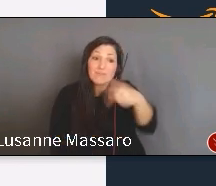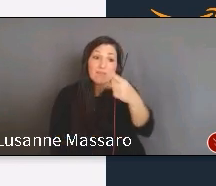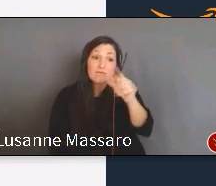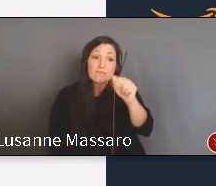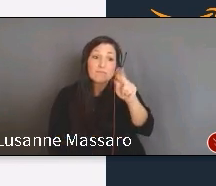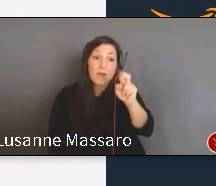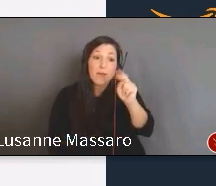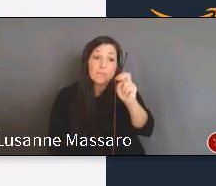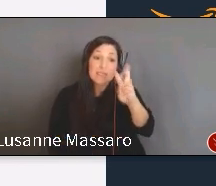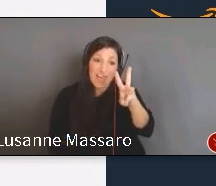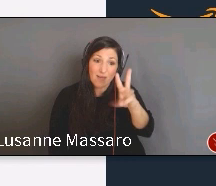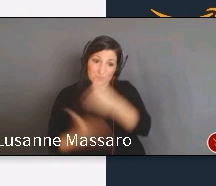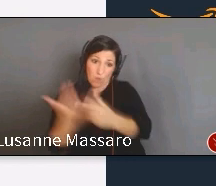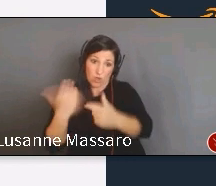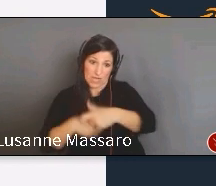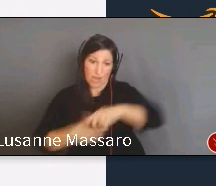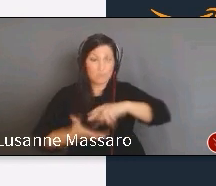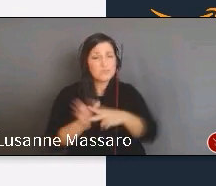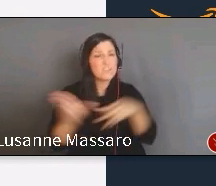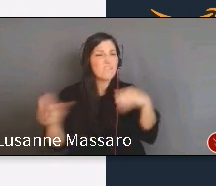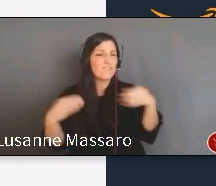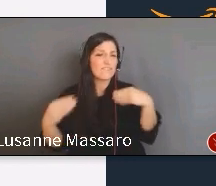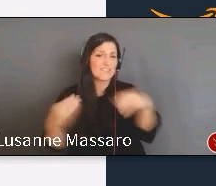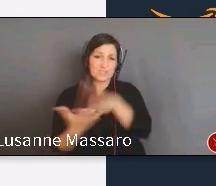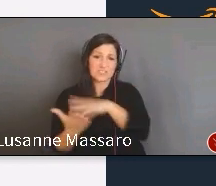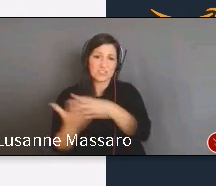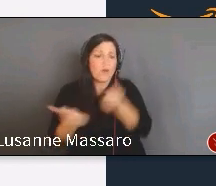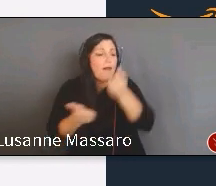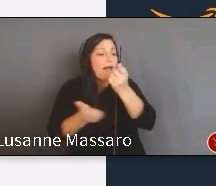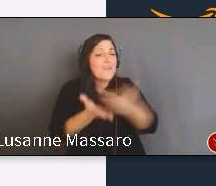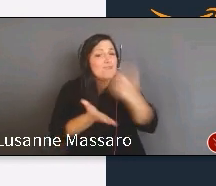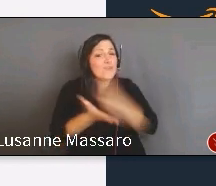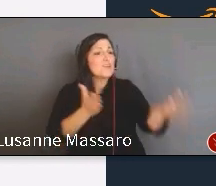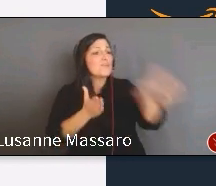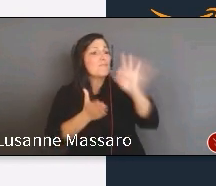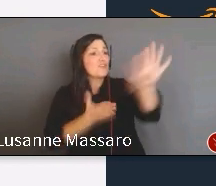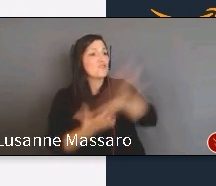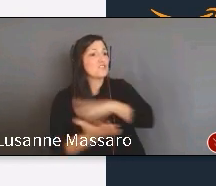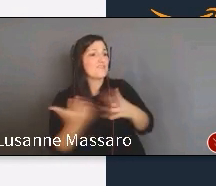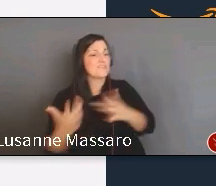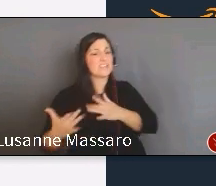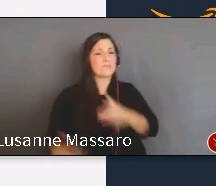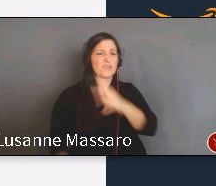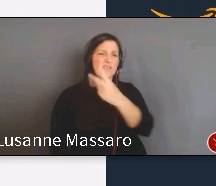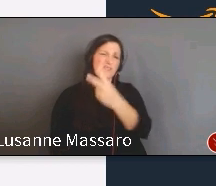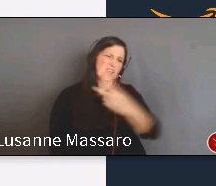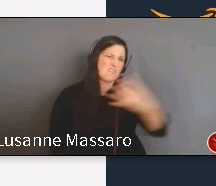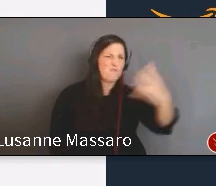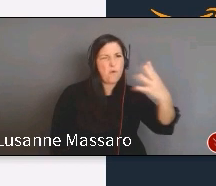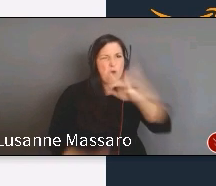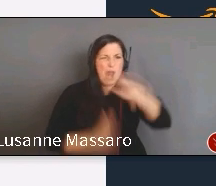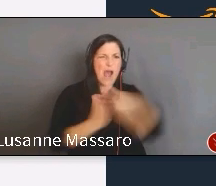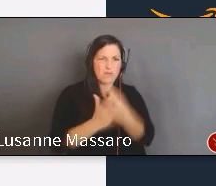which is nice, and that will allow you to pick your shifts on a weekly basis, and they are typically 3 to 4 hours long. All